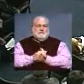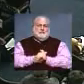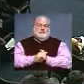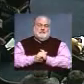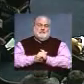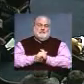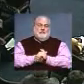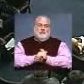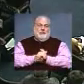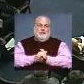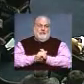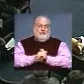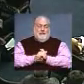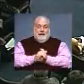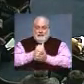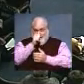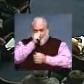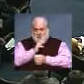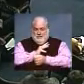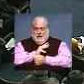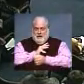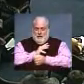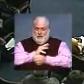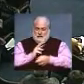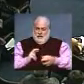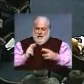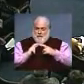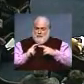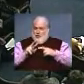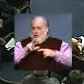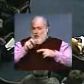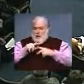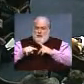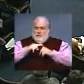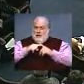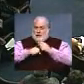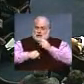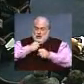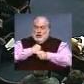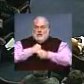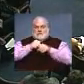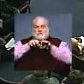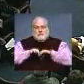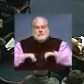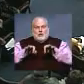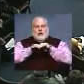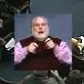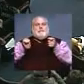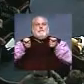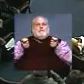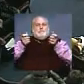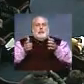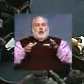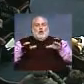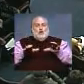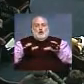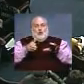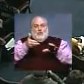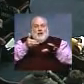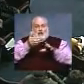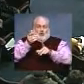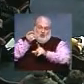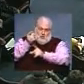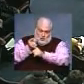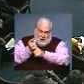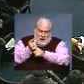And then the gentleman who retired after 30 years of service said something that I thought was really important. Managers do things right.